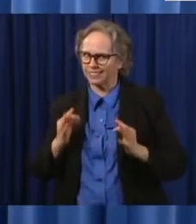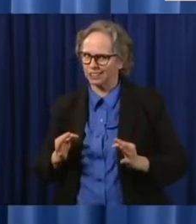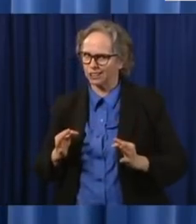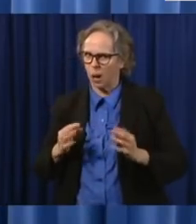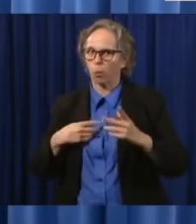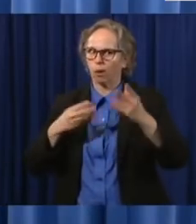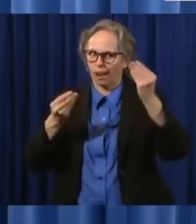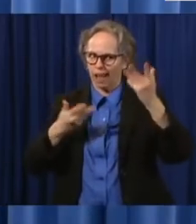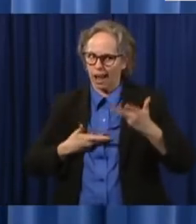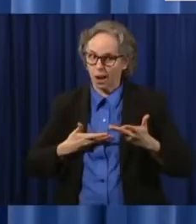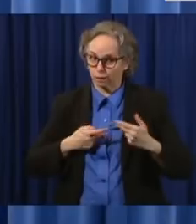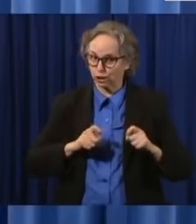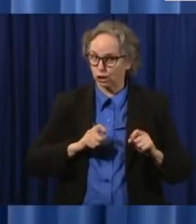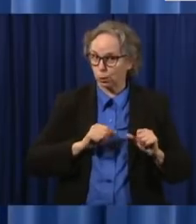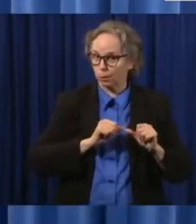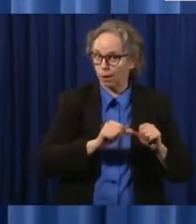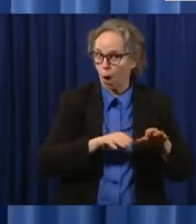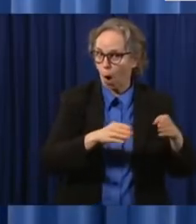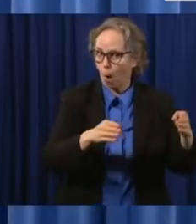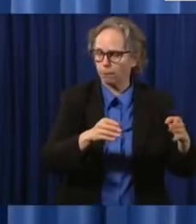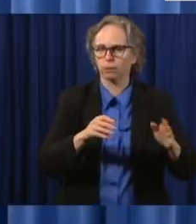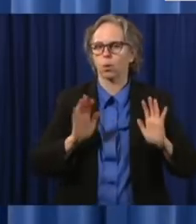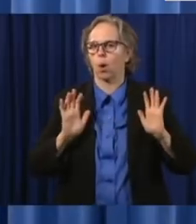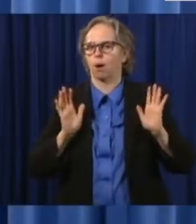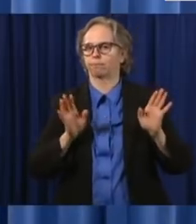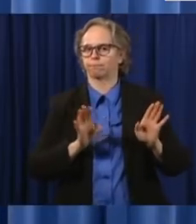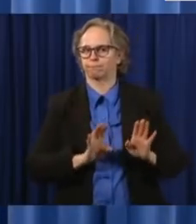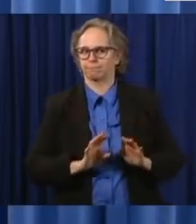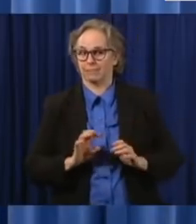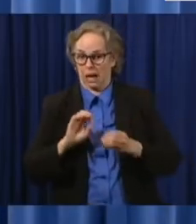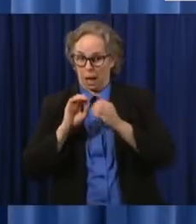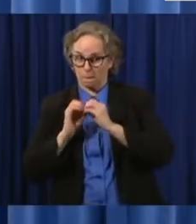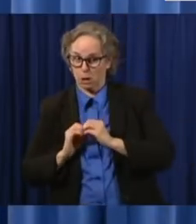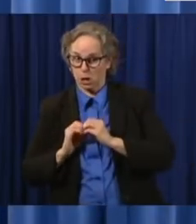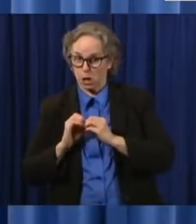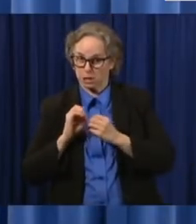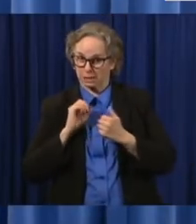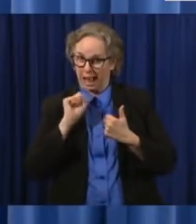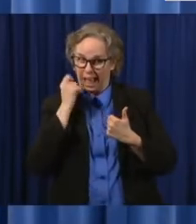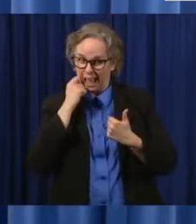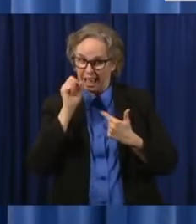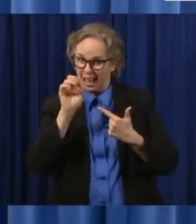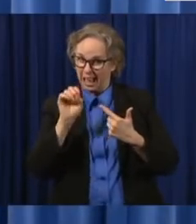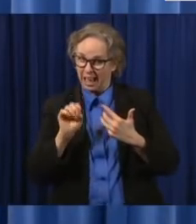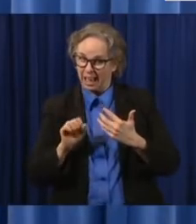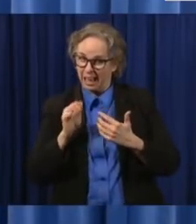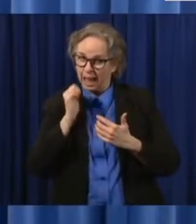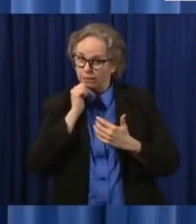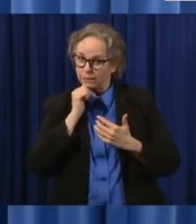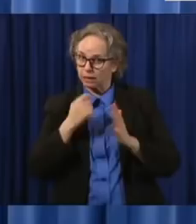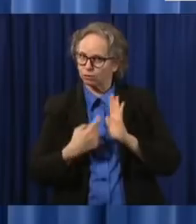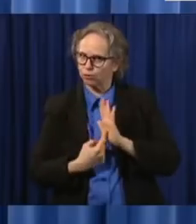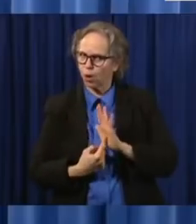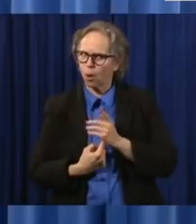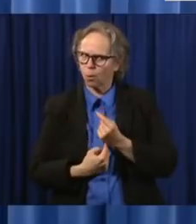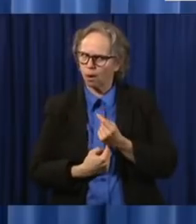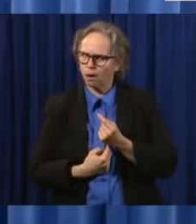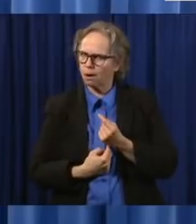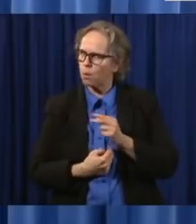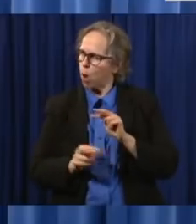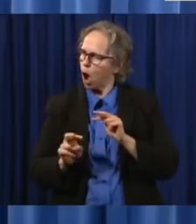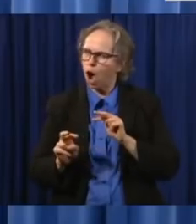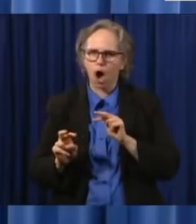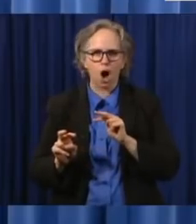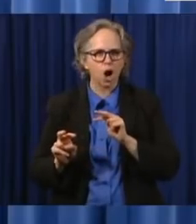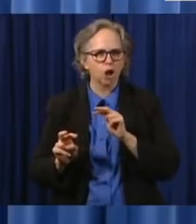you on the screen every day or the numbers that we look at. We're looking at every number we can get our hands on, and we're